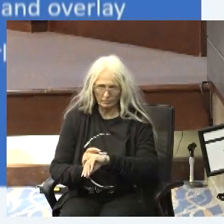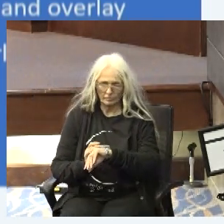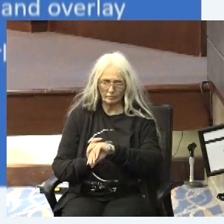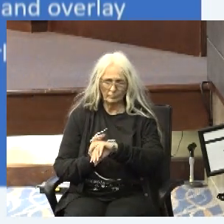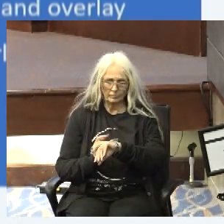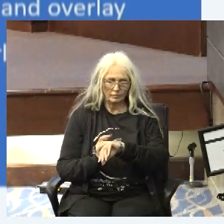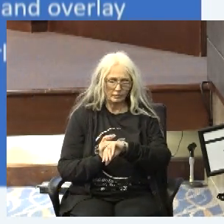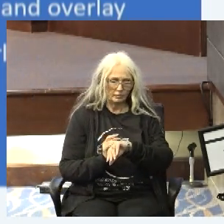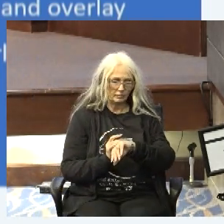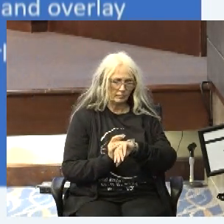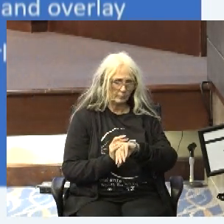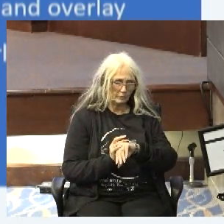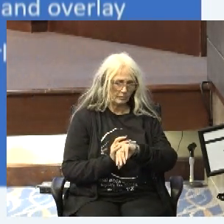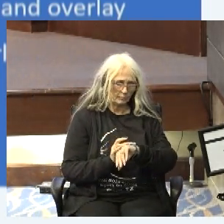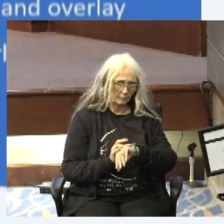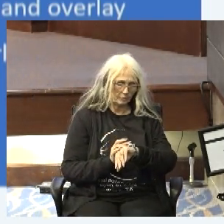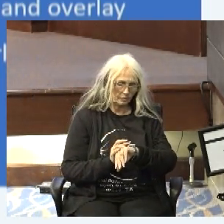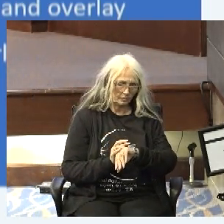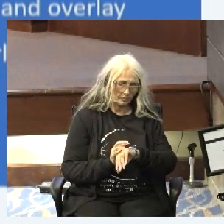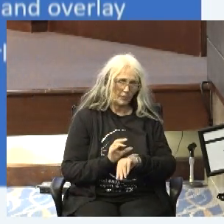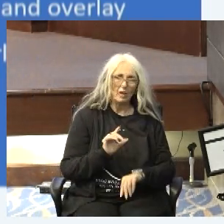3:41 p.m.